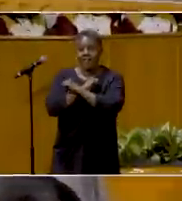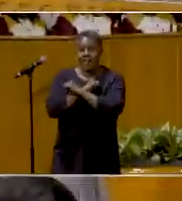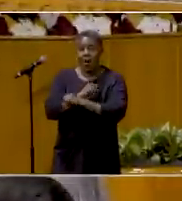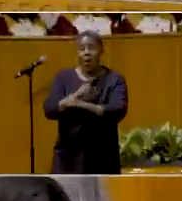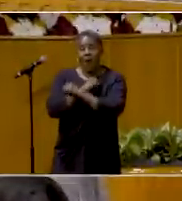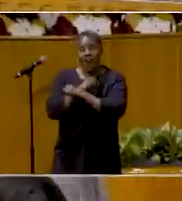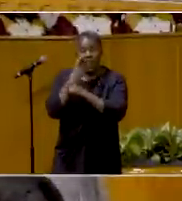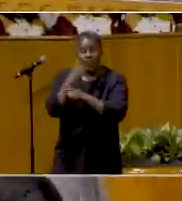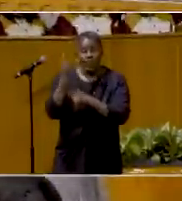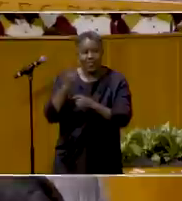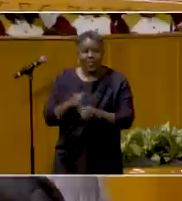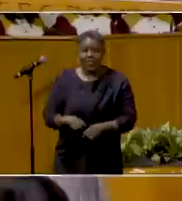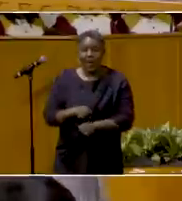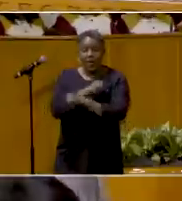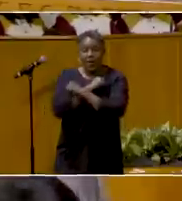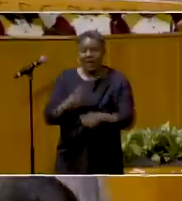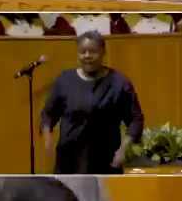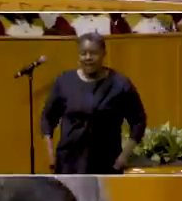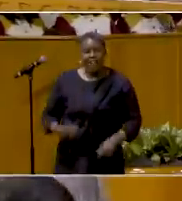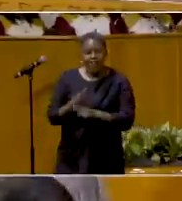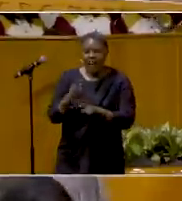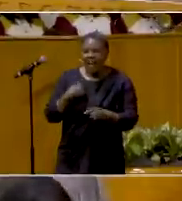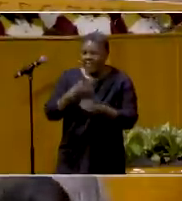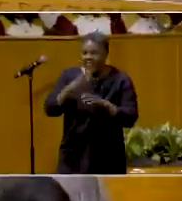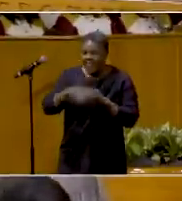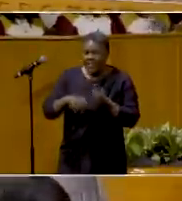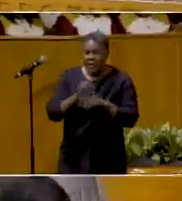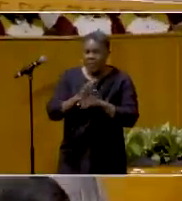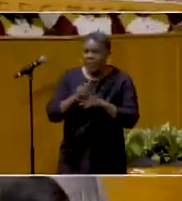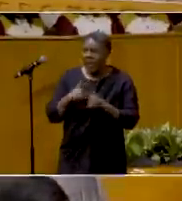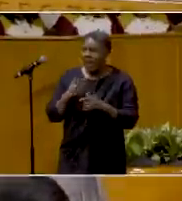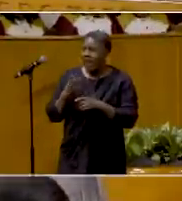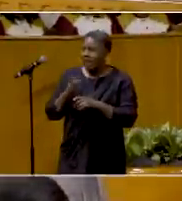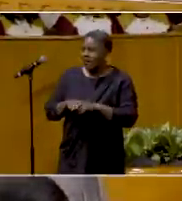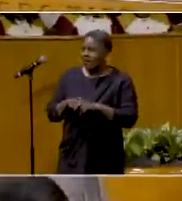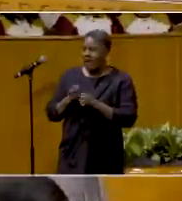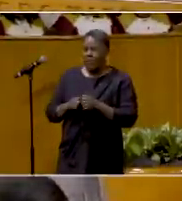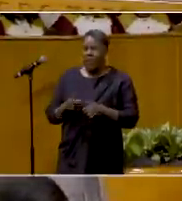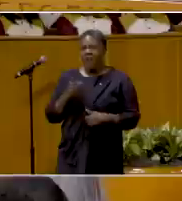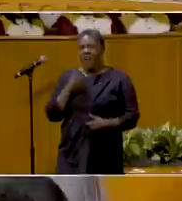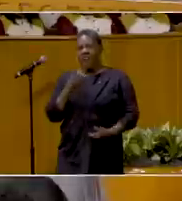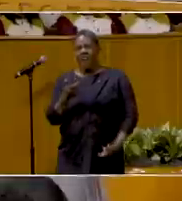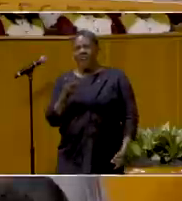At the end of Avengers, everybody was just sitting there like,